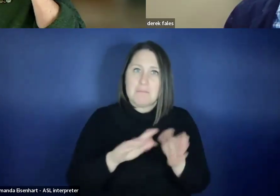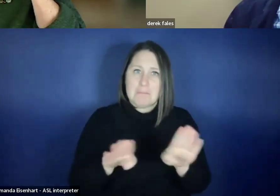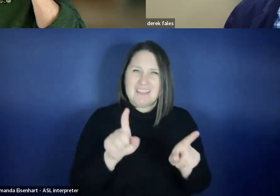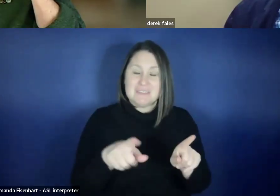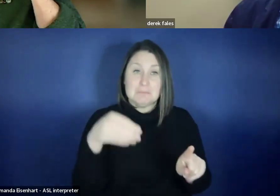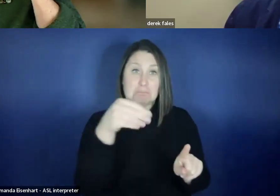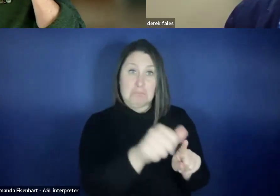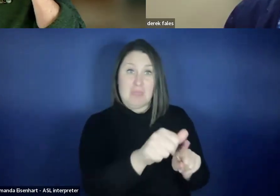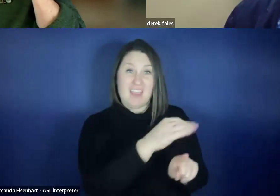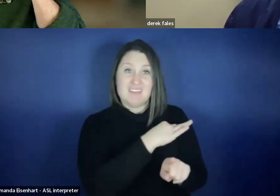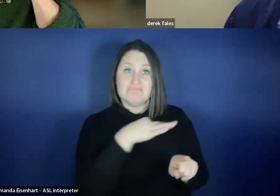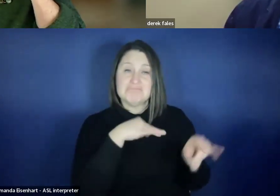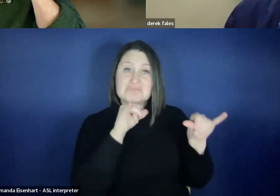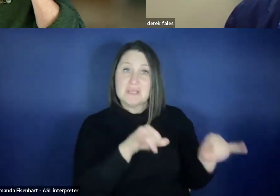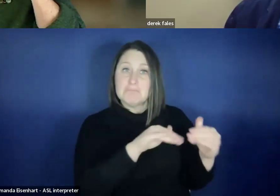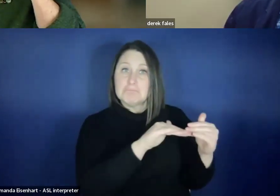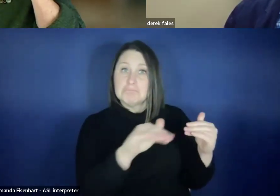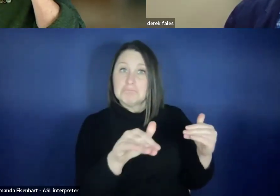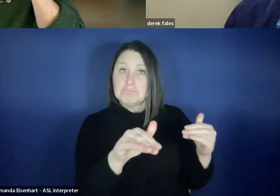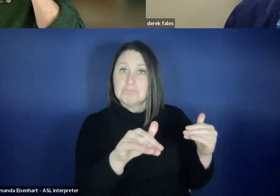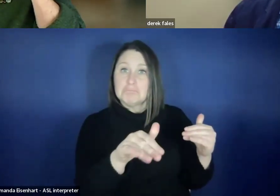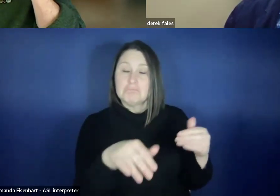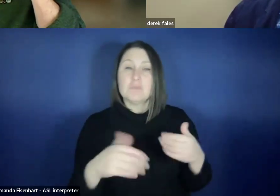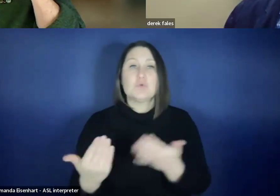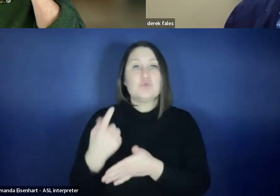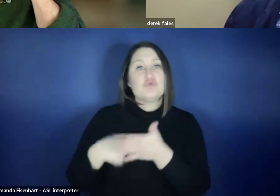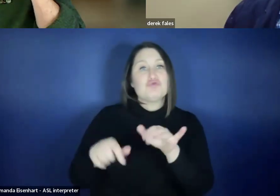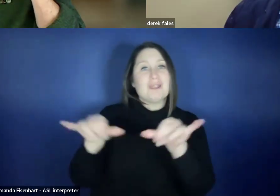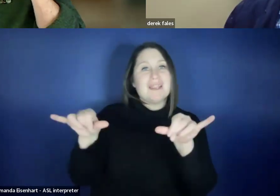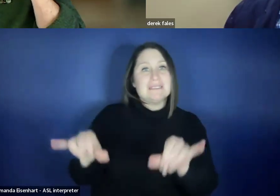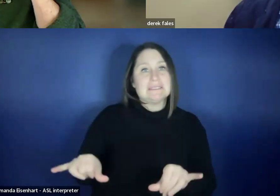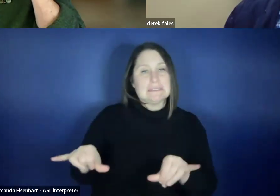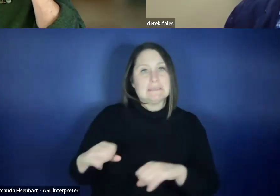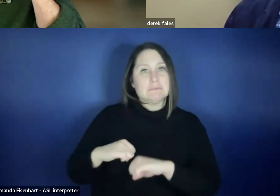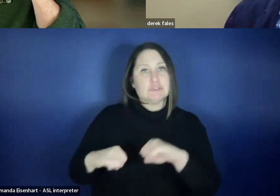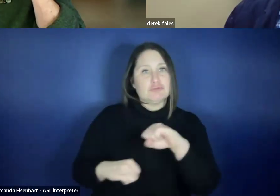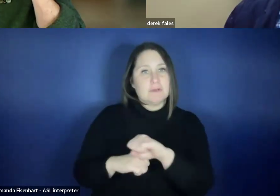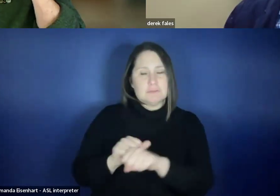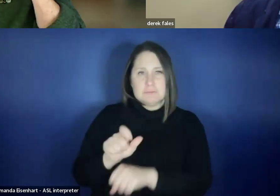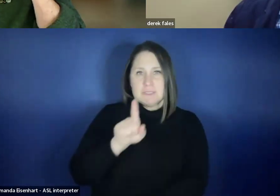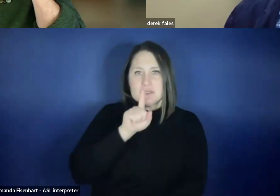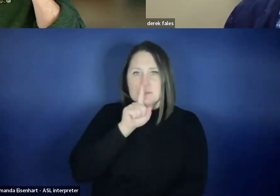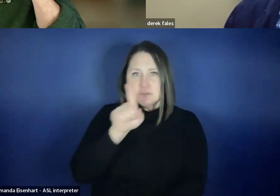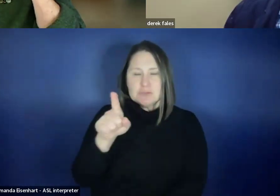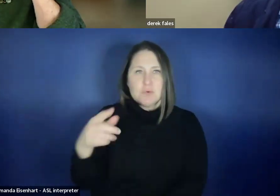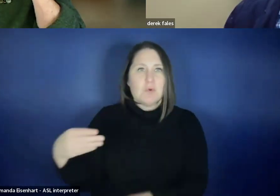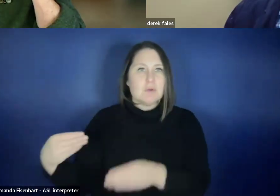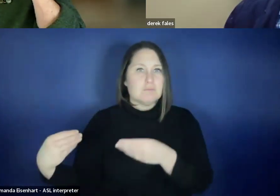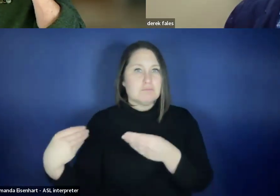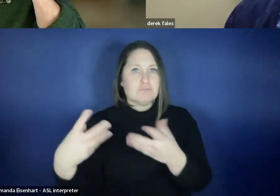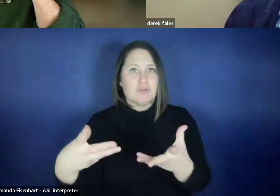needs versus somebody else. And so the new rate structure does ensure that the